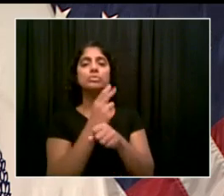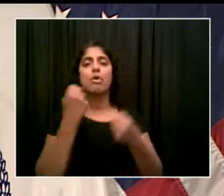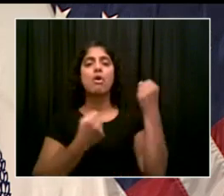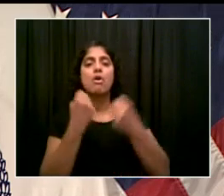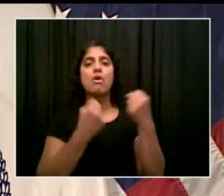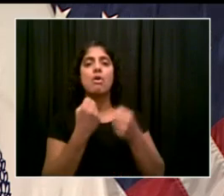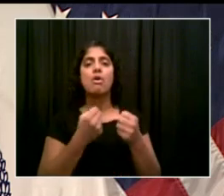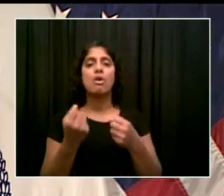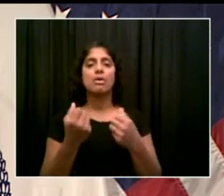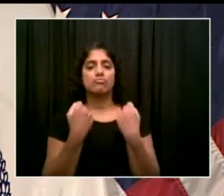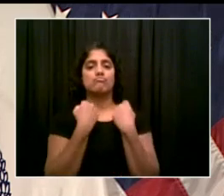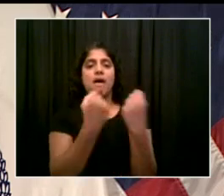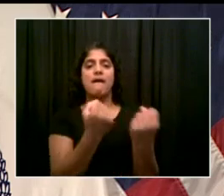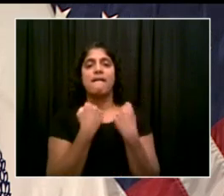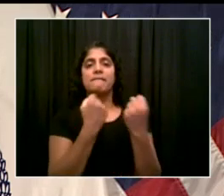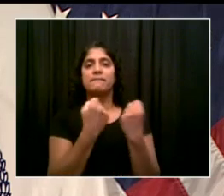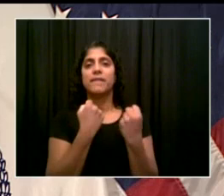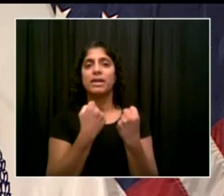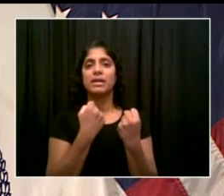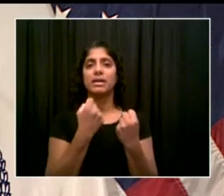car recklessly.